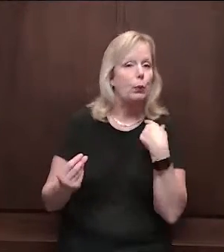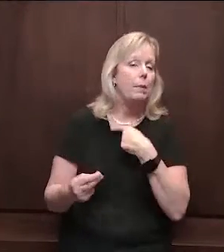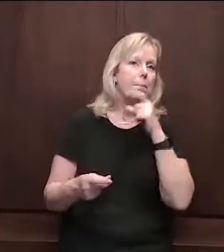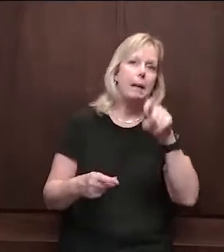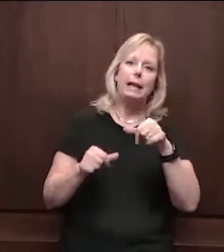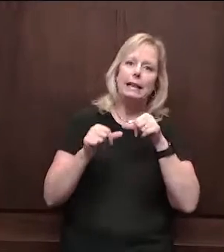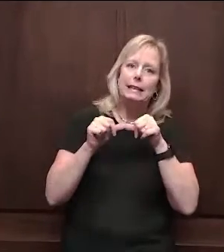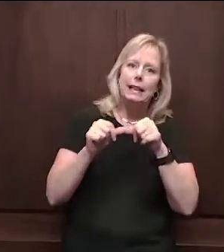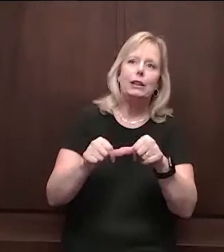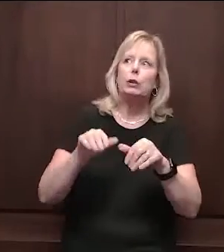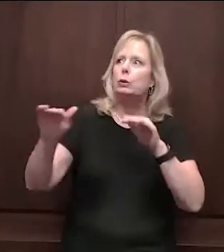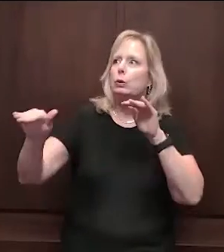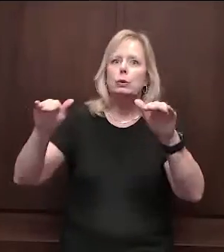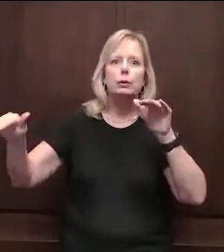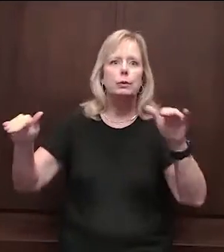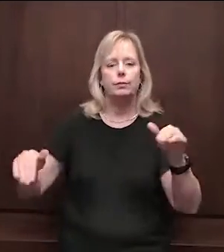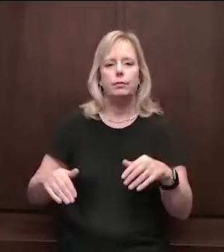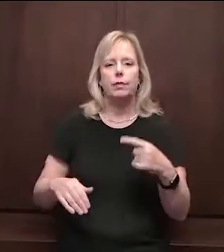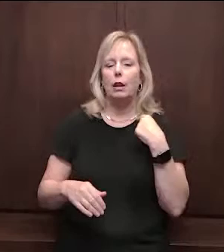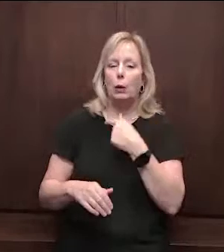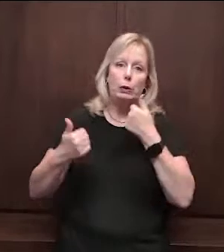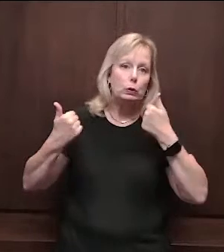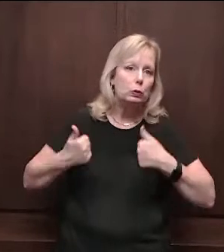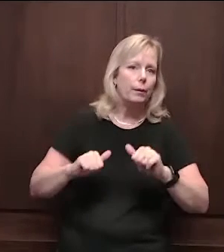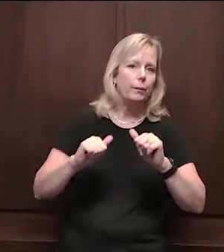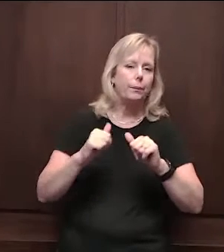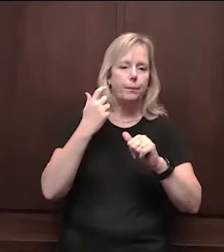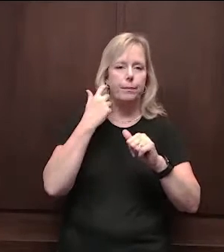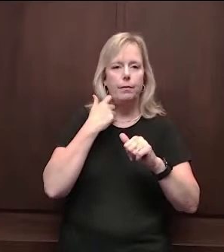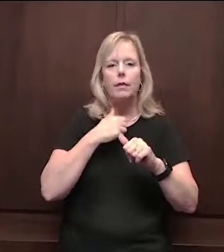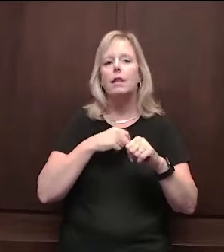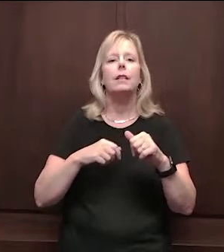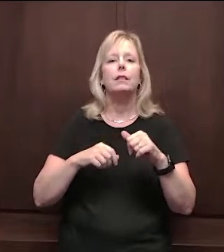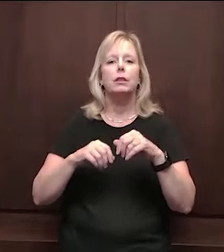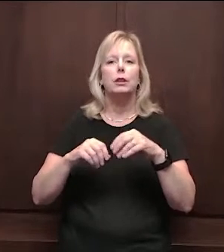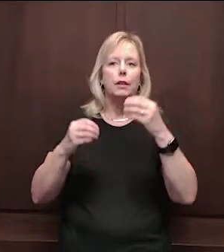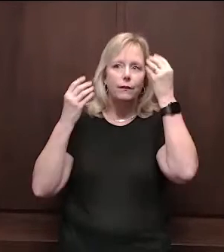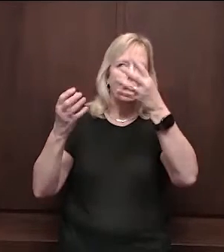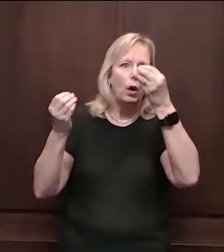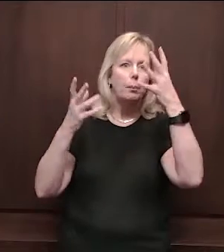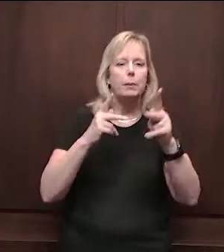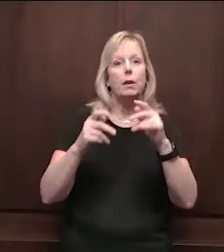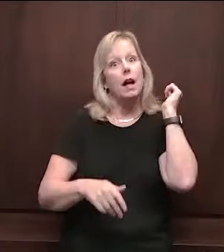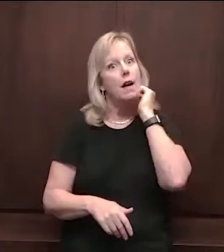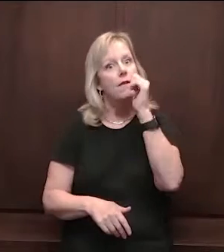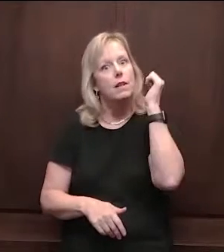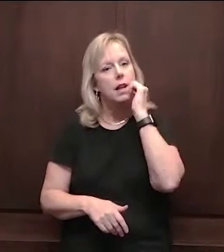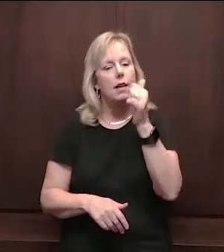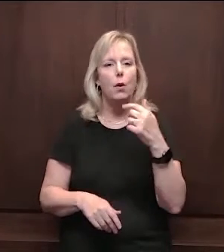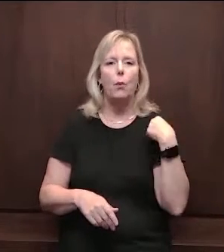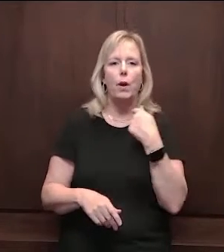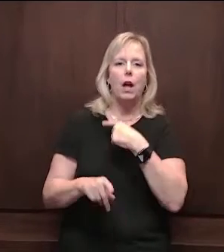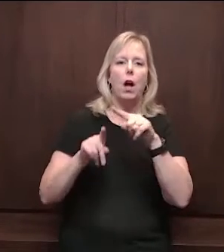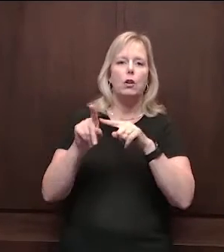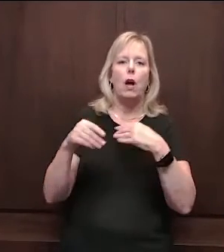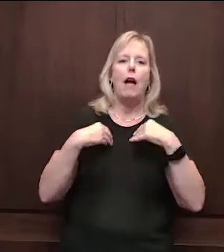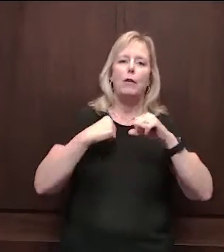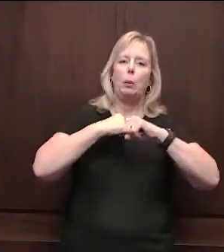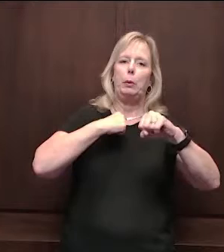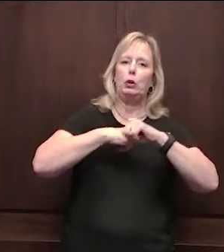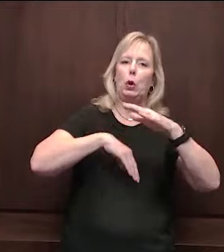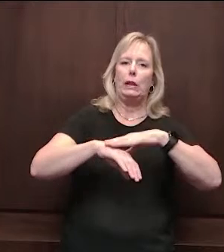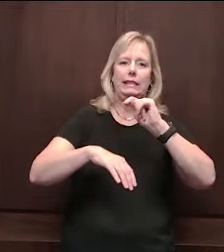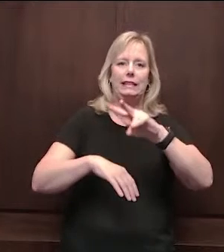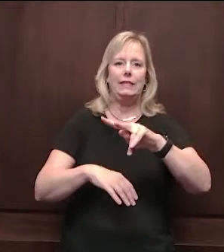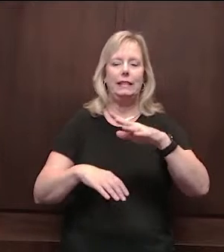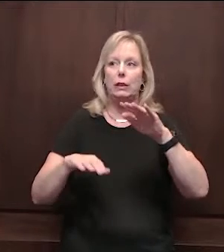continue to get this word out there. We're trying to get it out every day. We've even put some commercials on television, trying